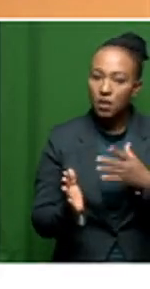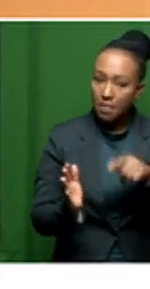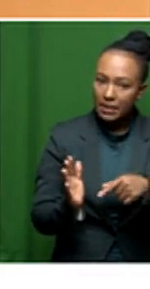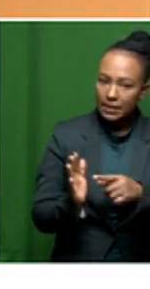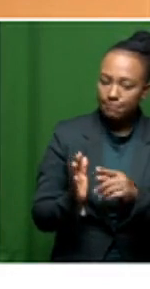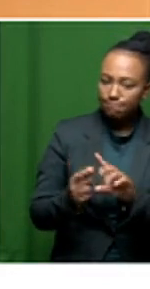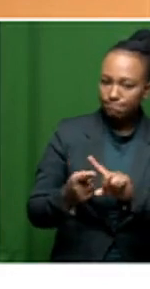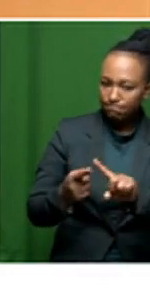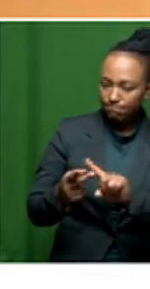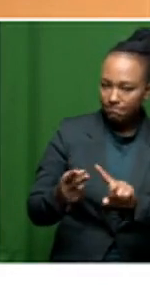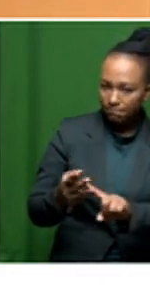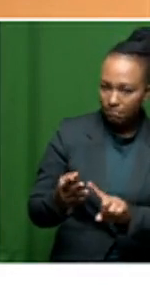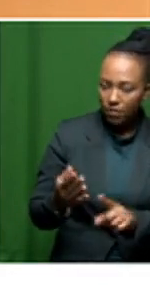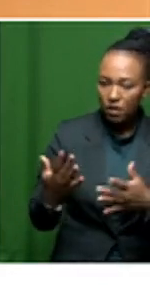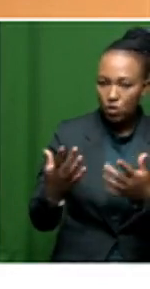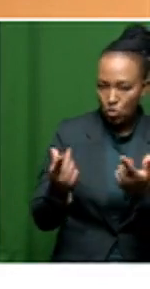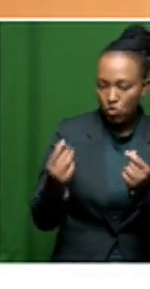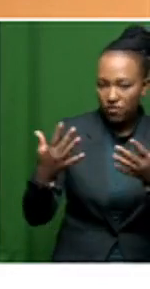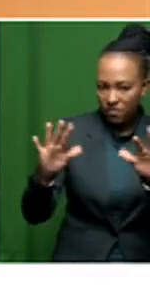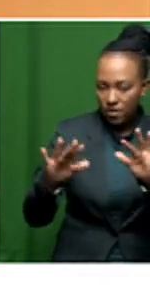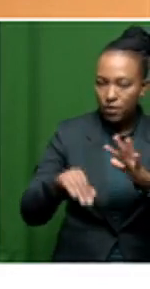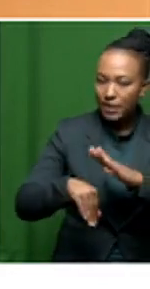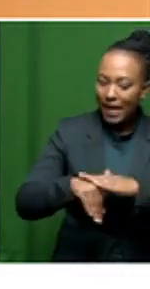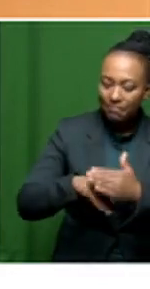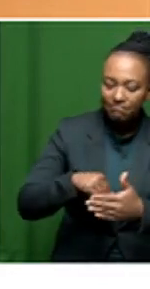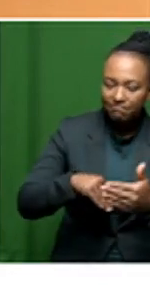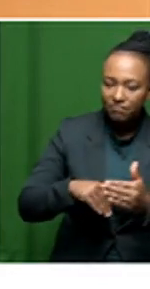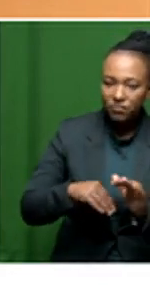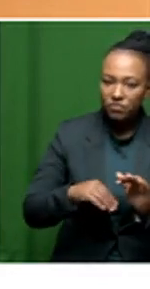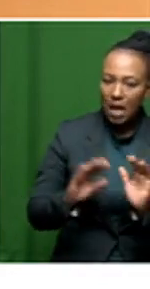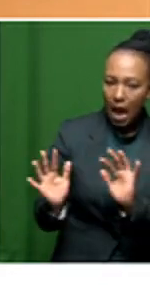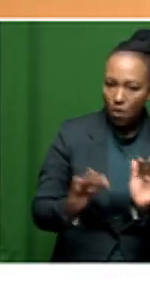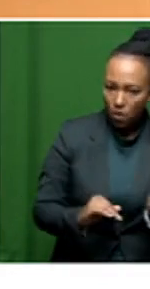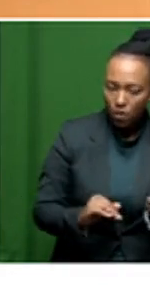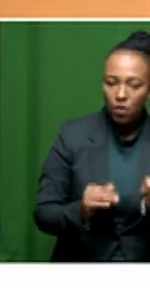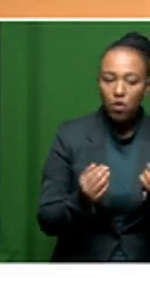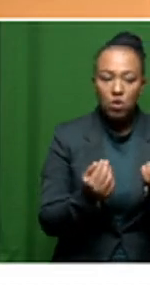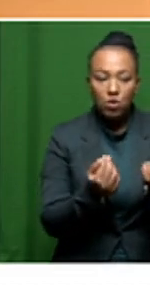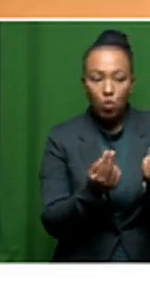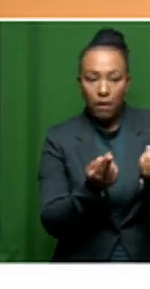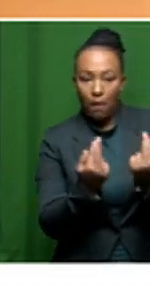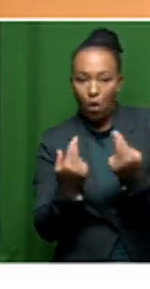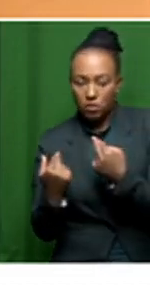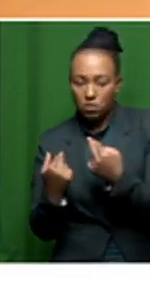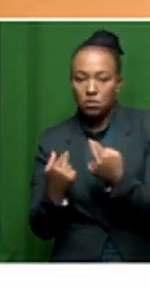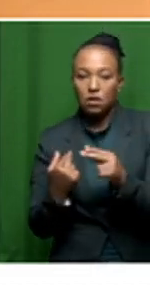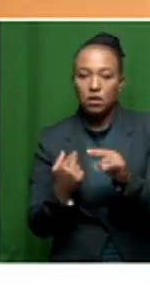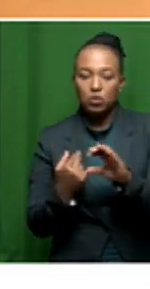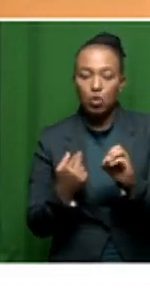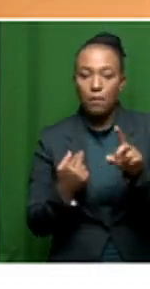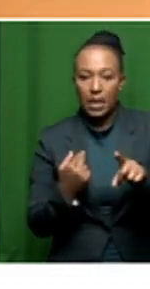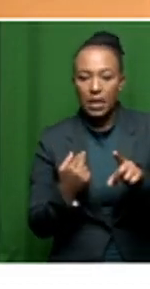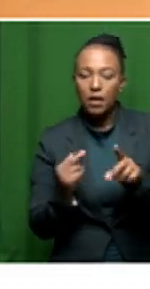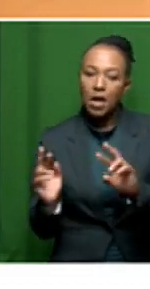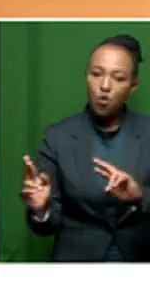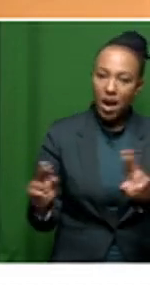3 that we have done, and by this time your report as NCOP will be